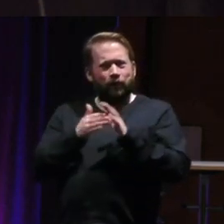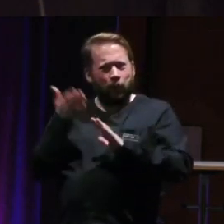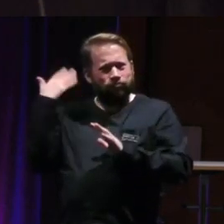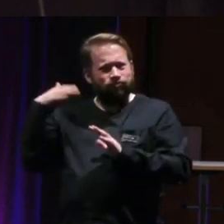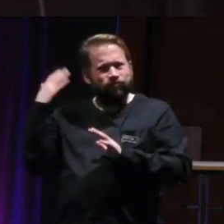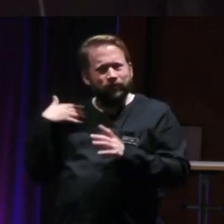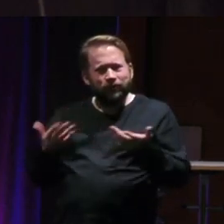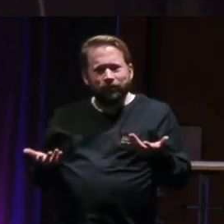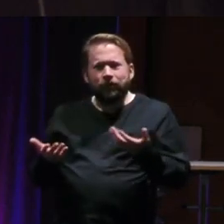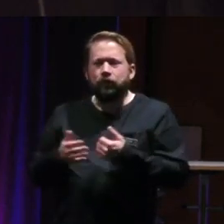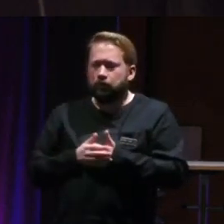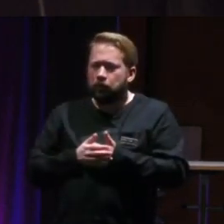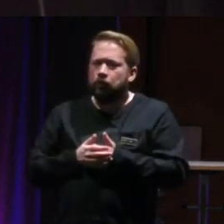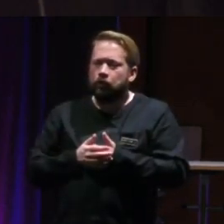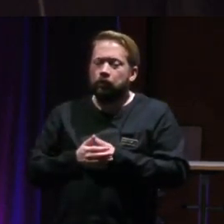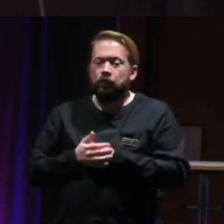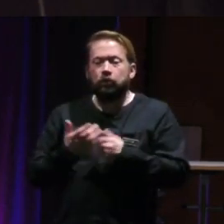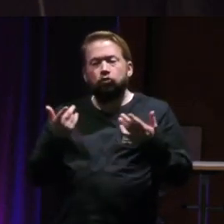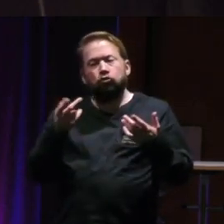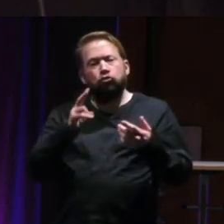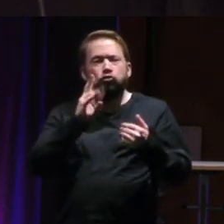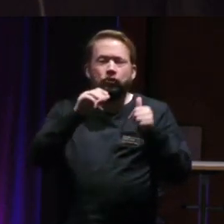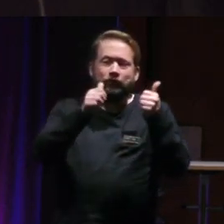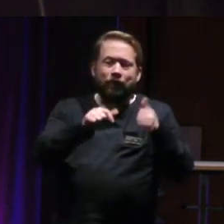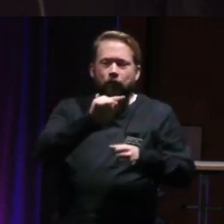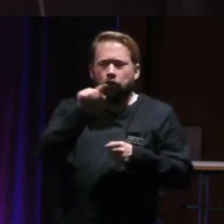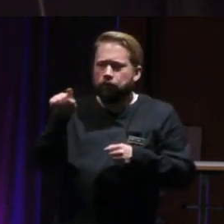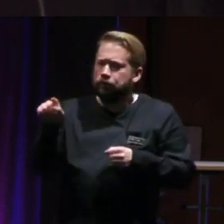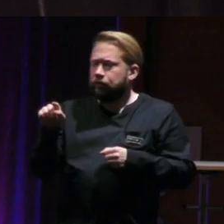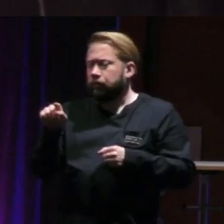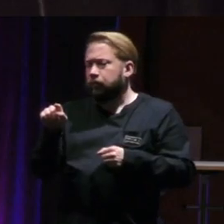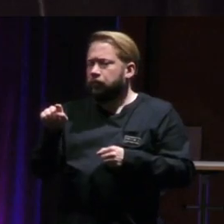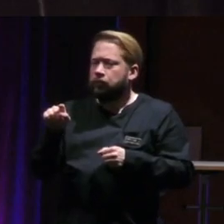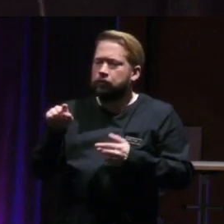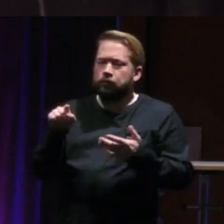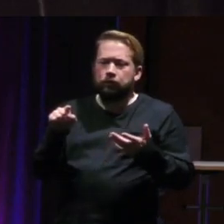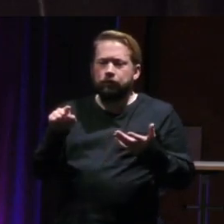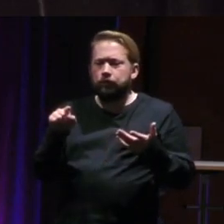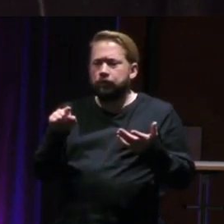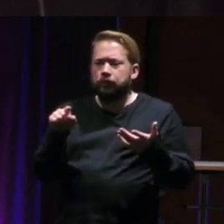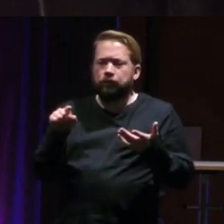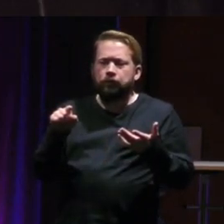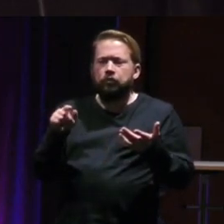cities new monuments of Dzerzhinsky, for example, the guy who started Red Terror,